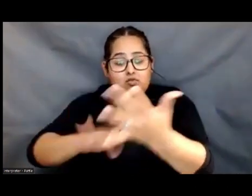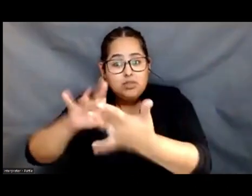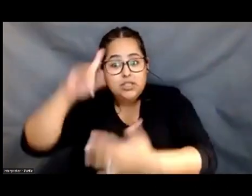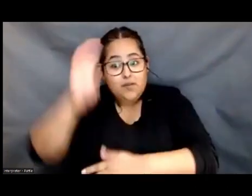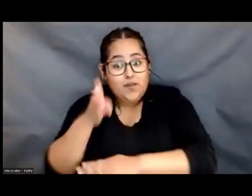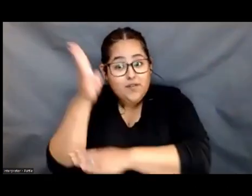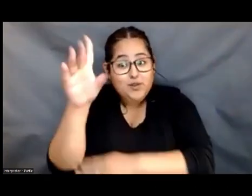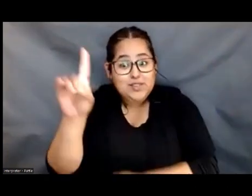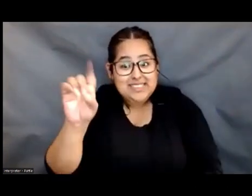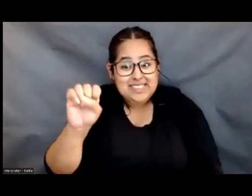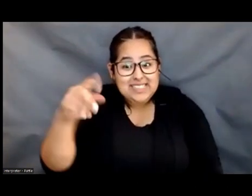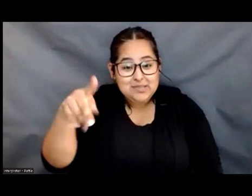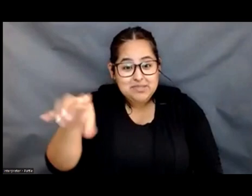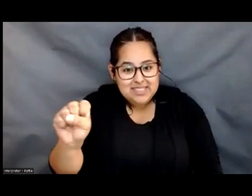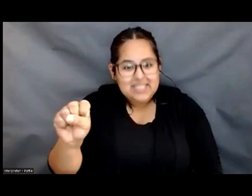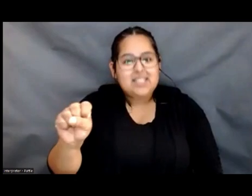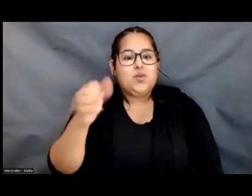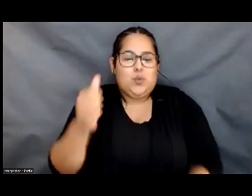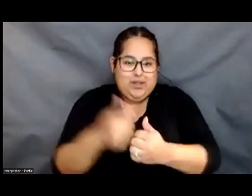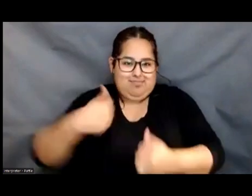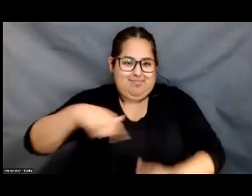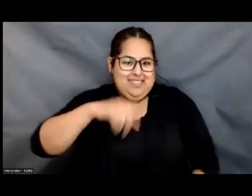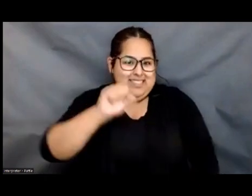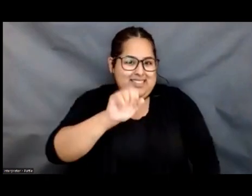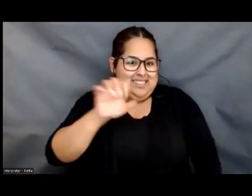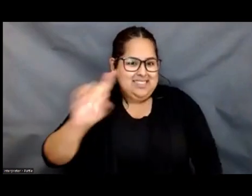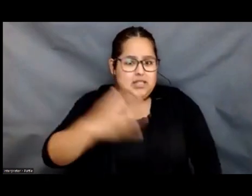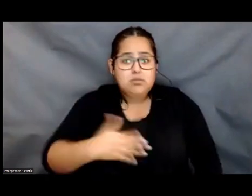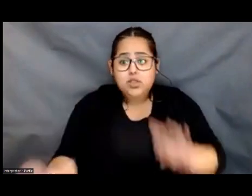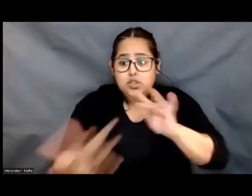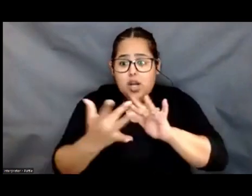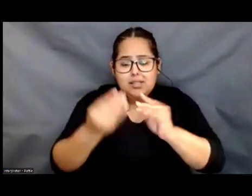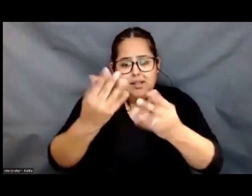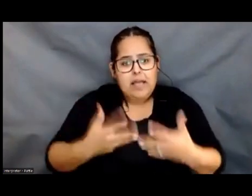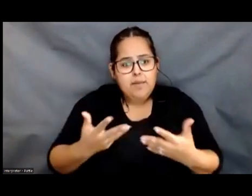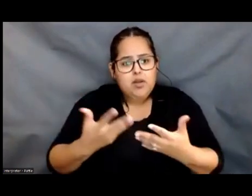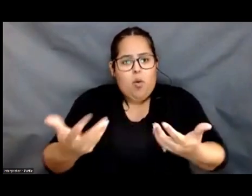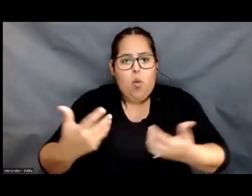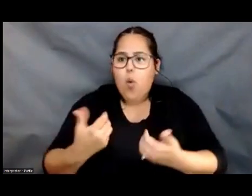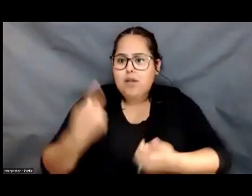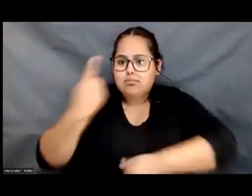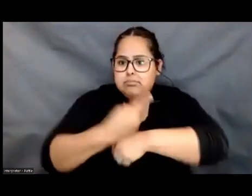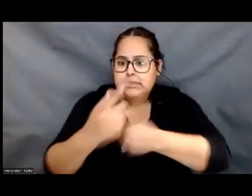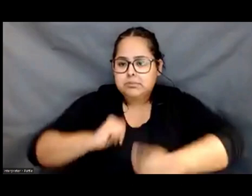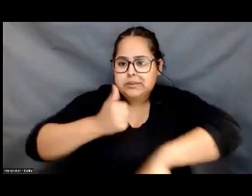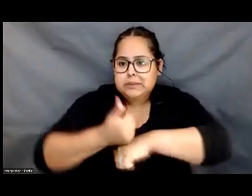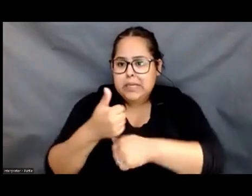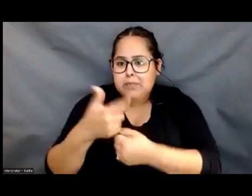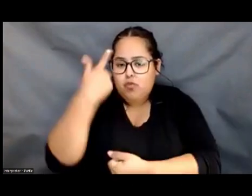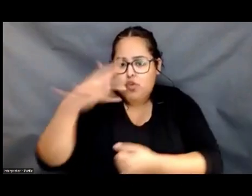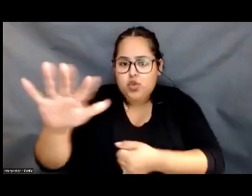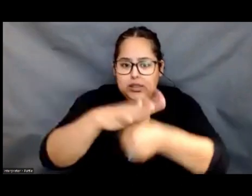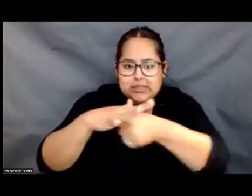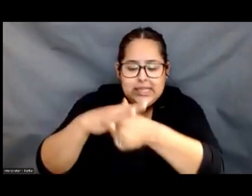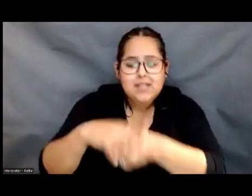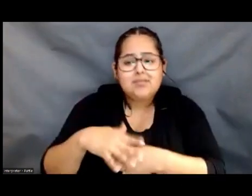with SCCD. Please contact me to confirm your site dates. I know that I've already talked to